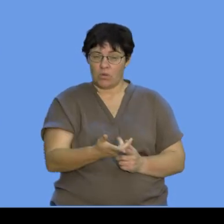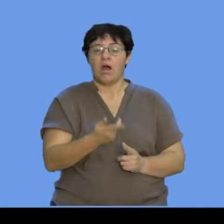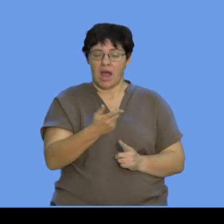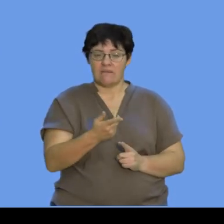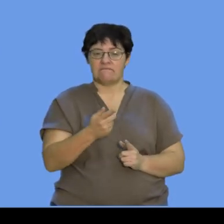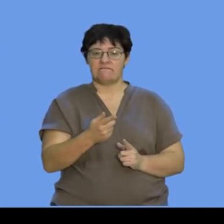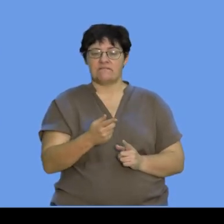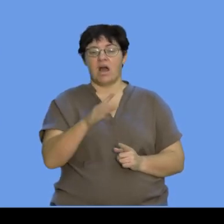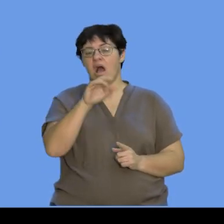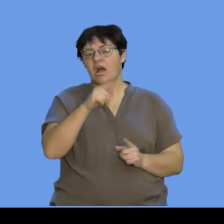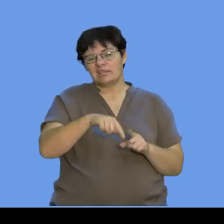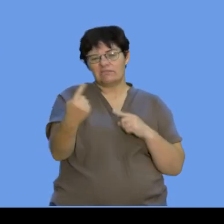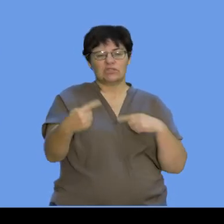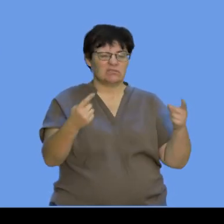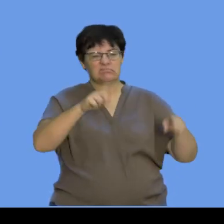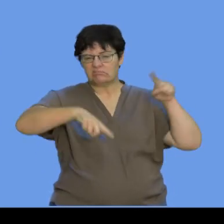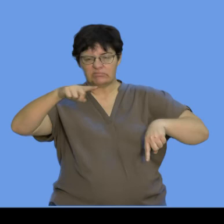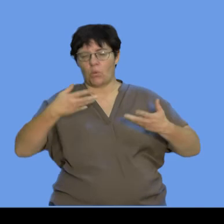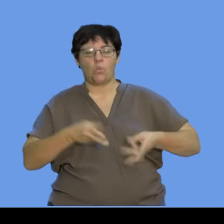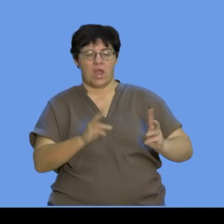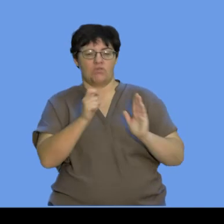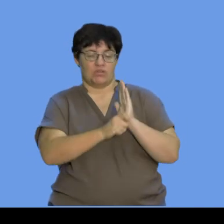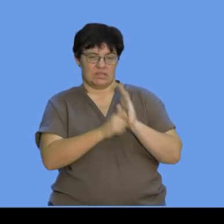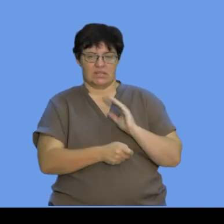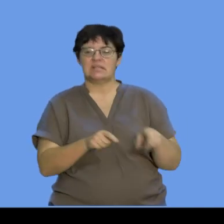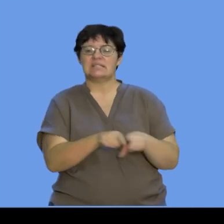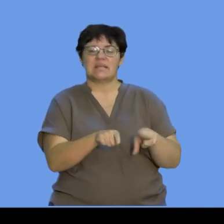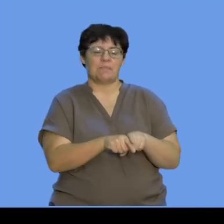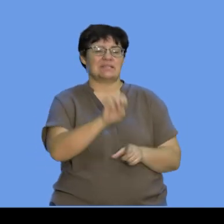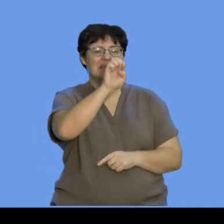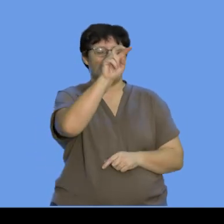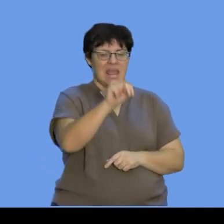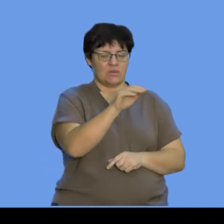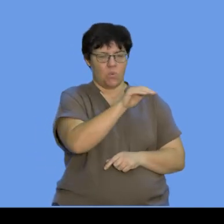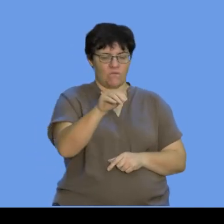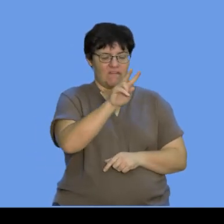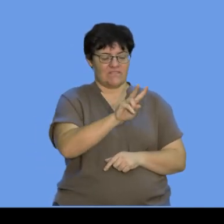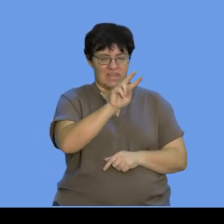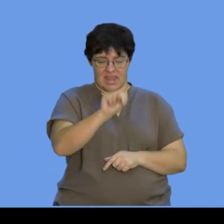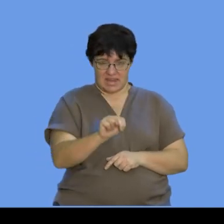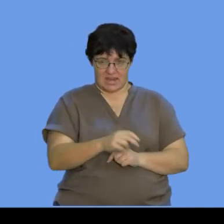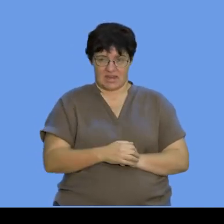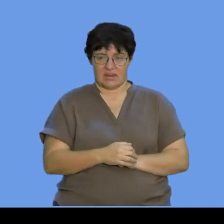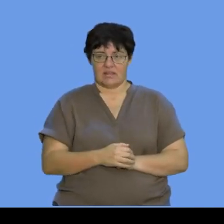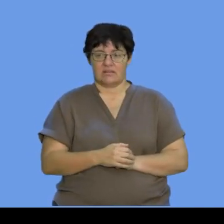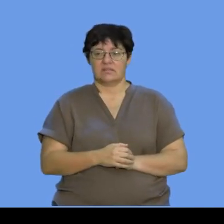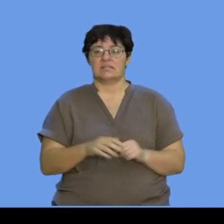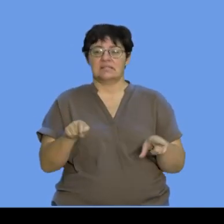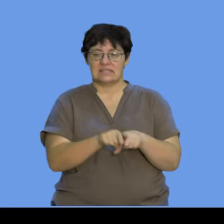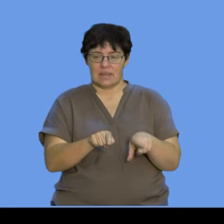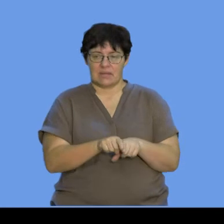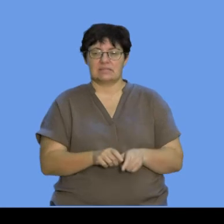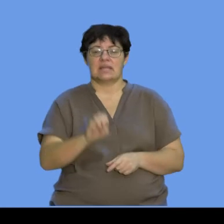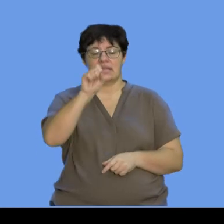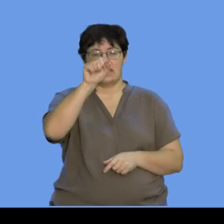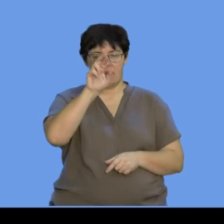there are alternatives of writing ratio. This is the same as En over Vn, which is the